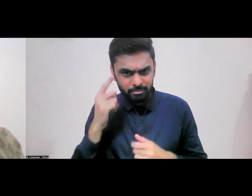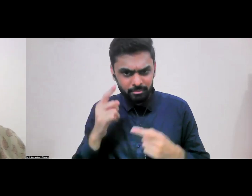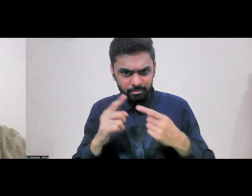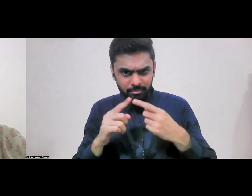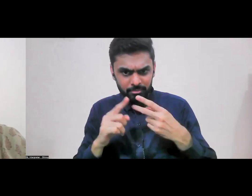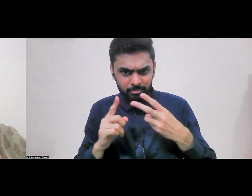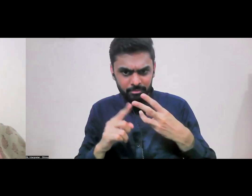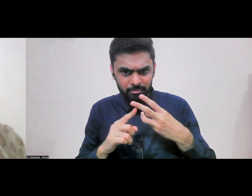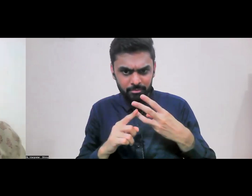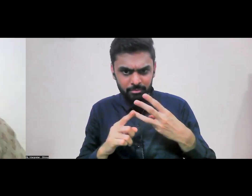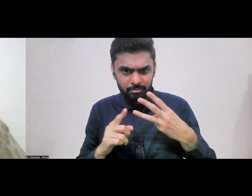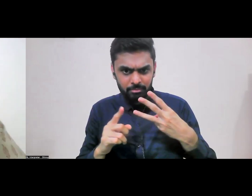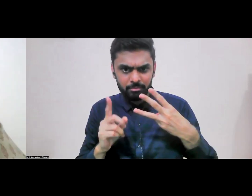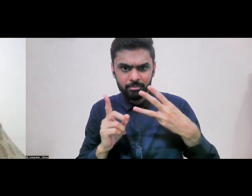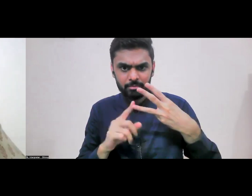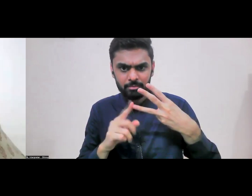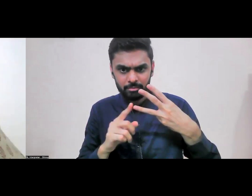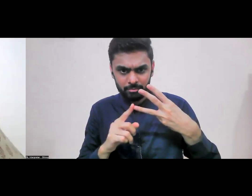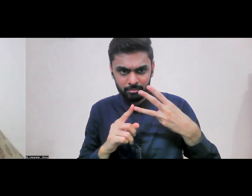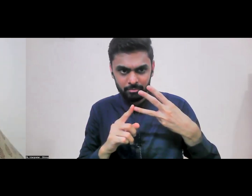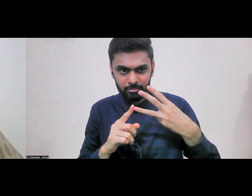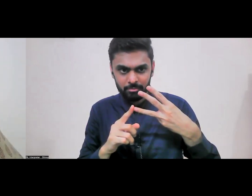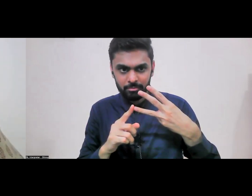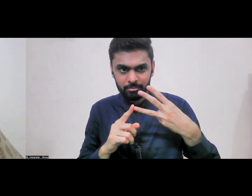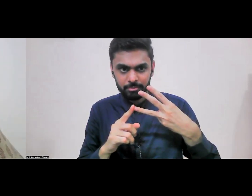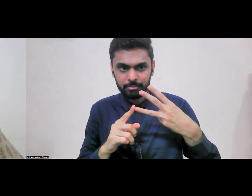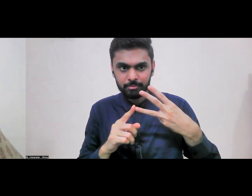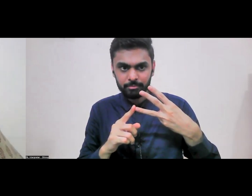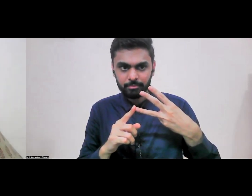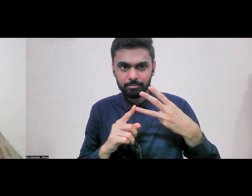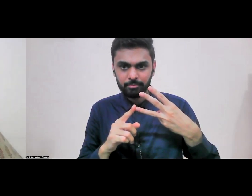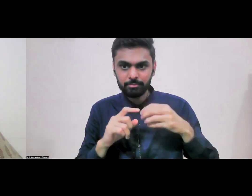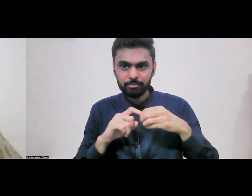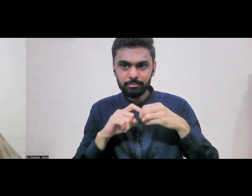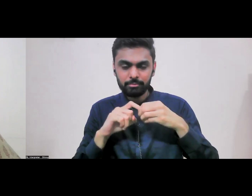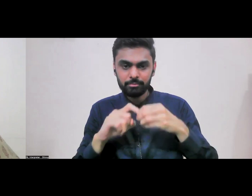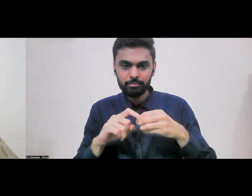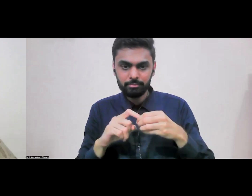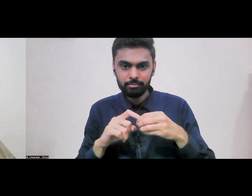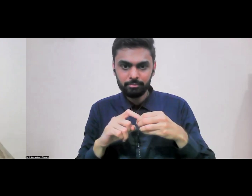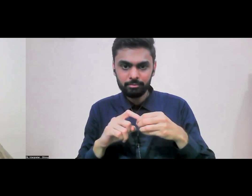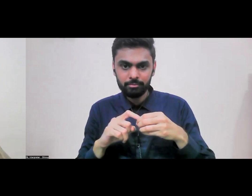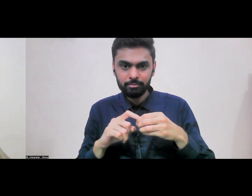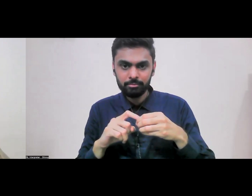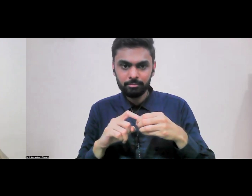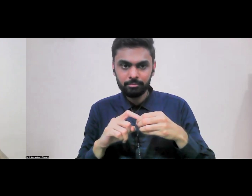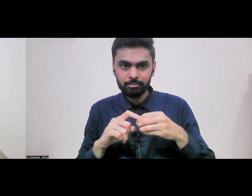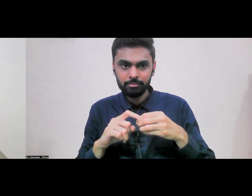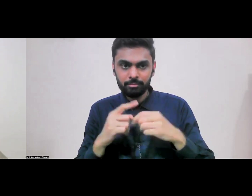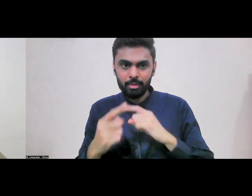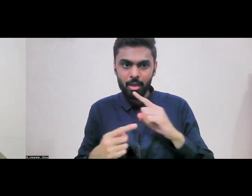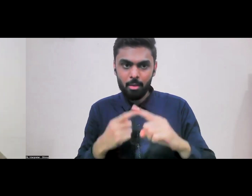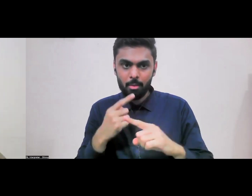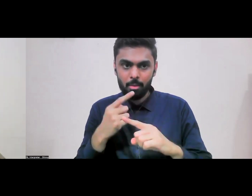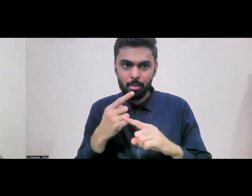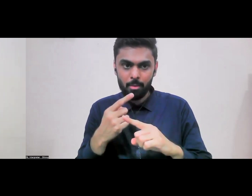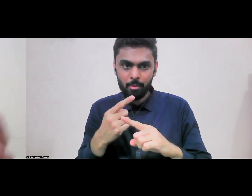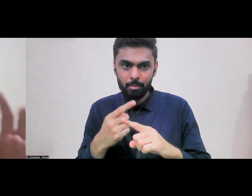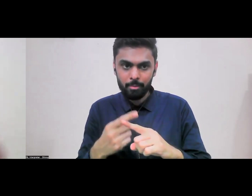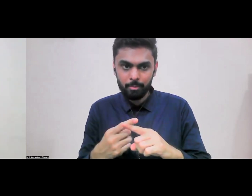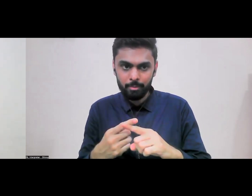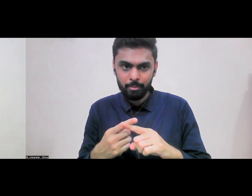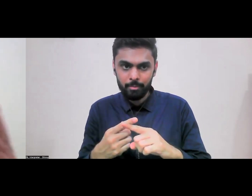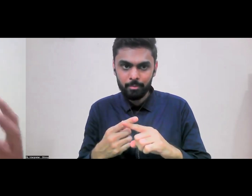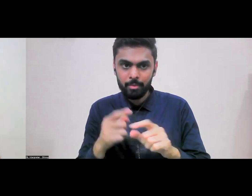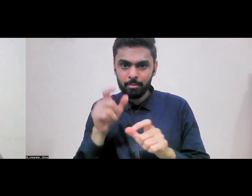second poll? Then we can go on to the third one, which was about, for people in